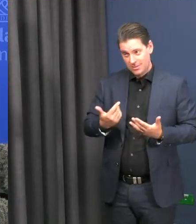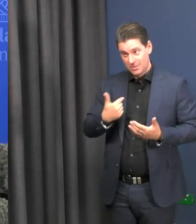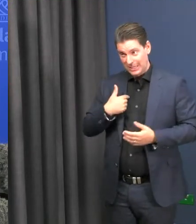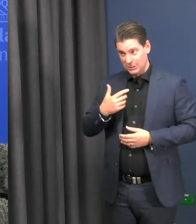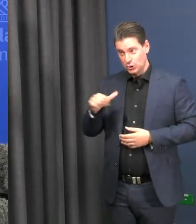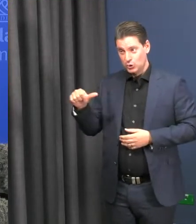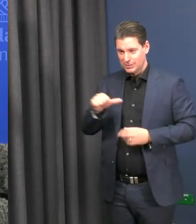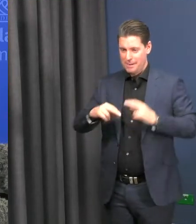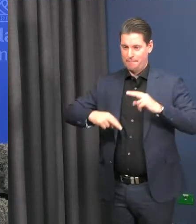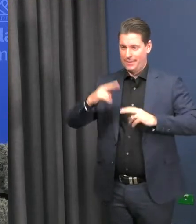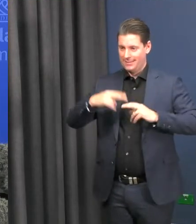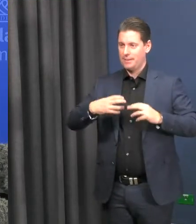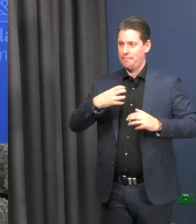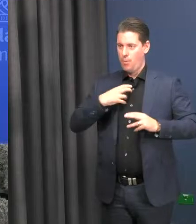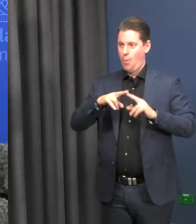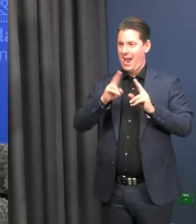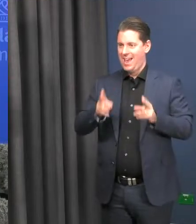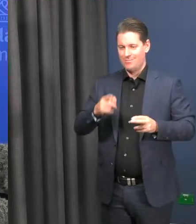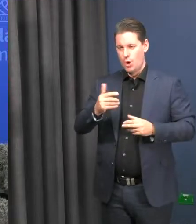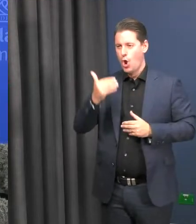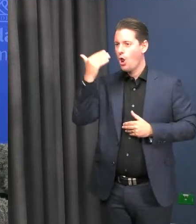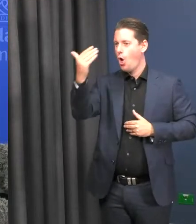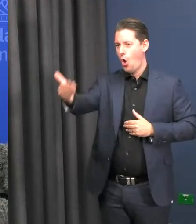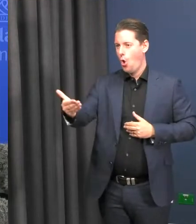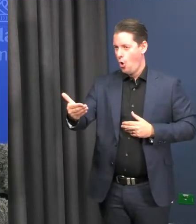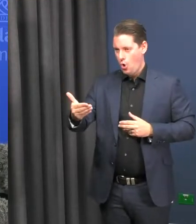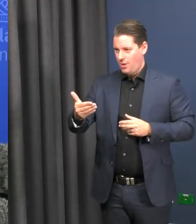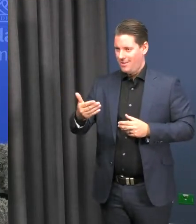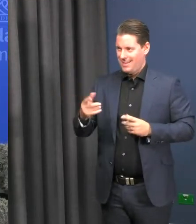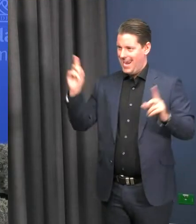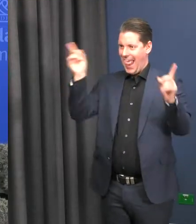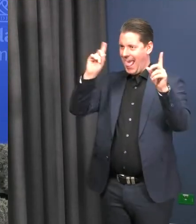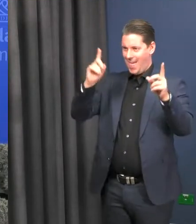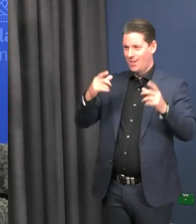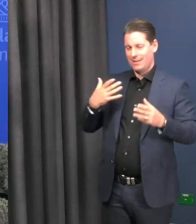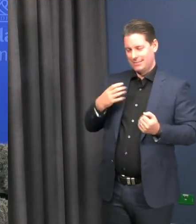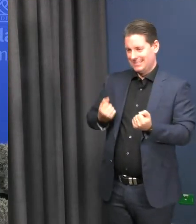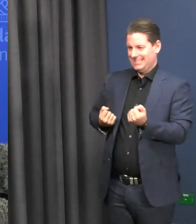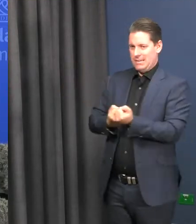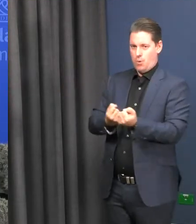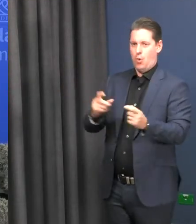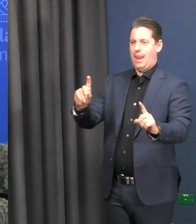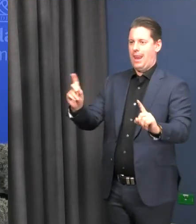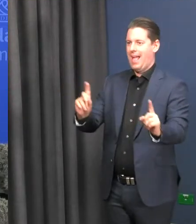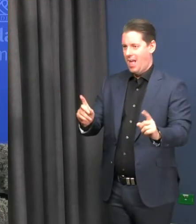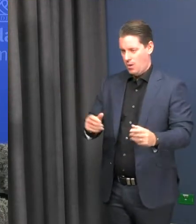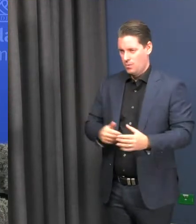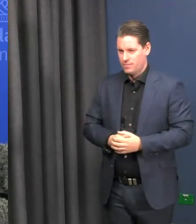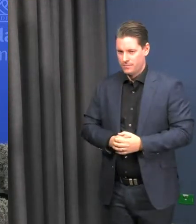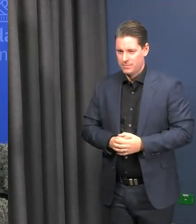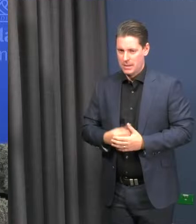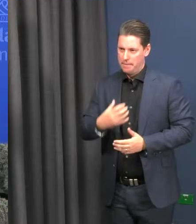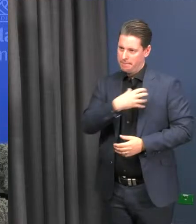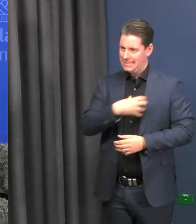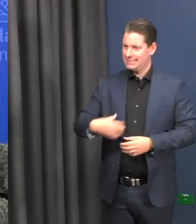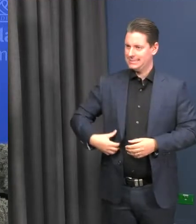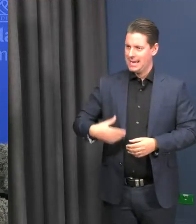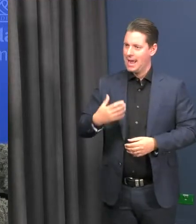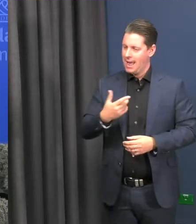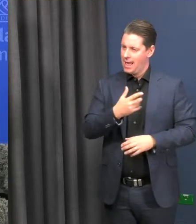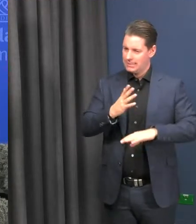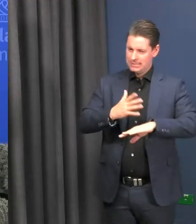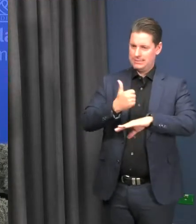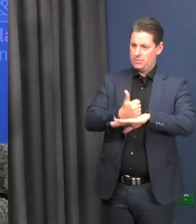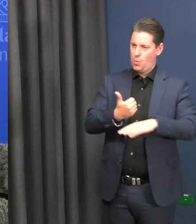more housing. But that's a long-term play. In the short term, we have to help vulnerable people. And the Minister's put steps in place to make sure that